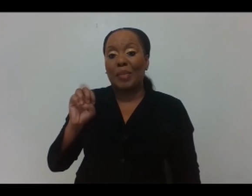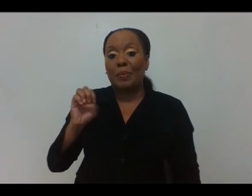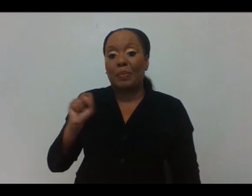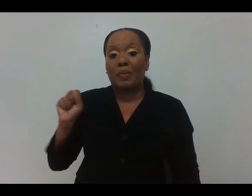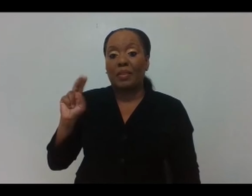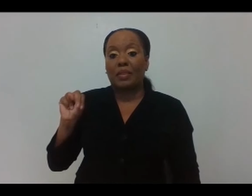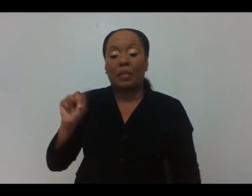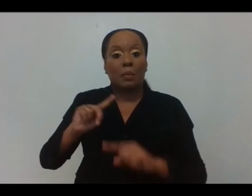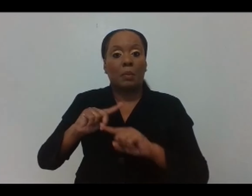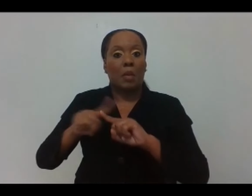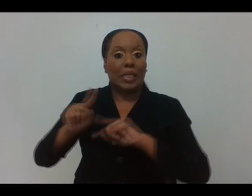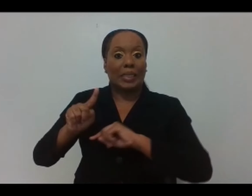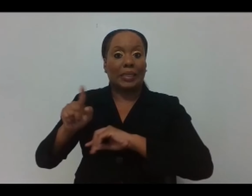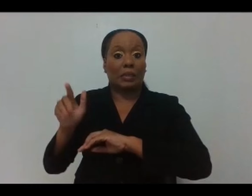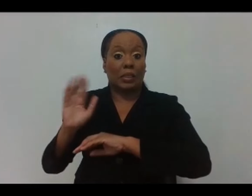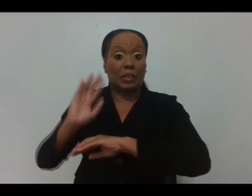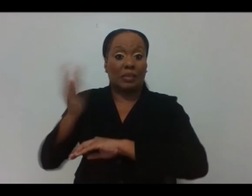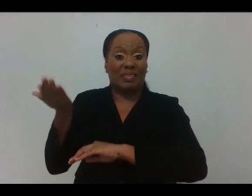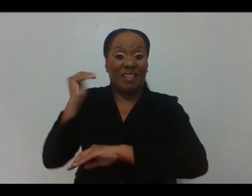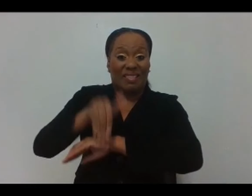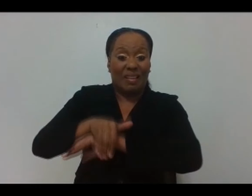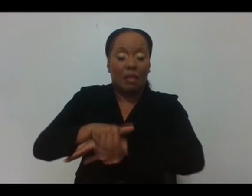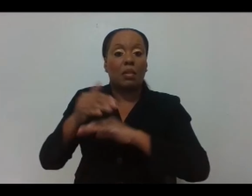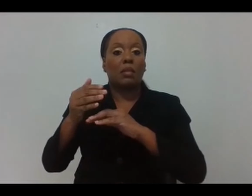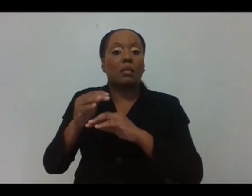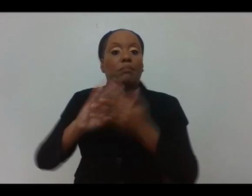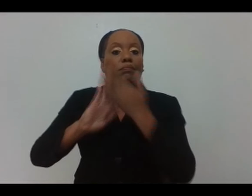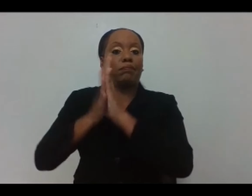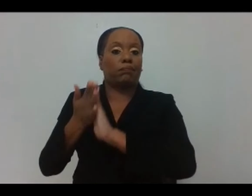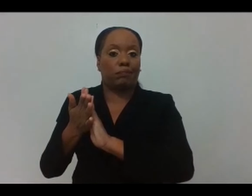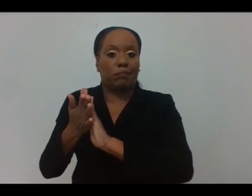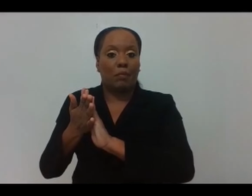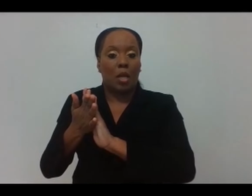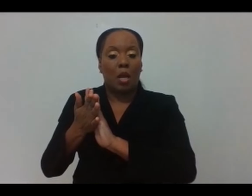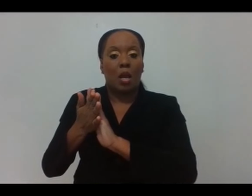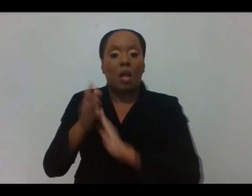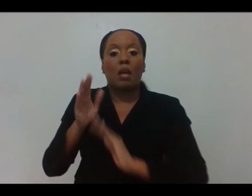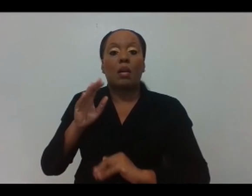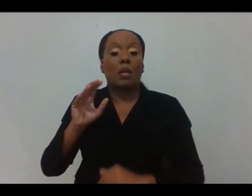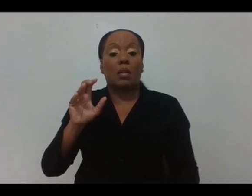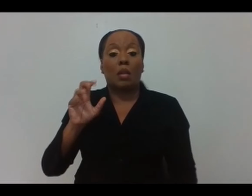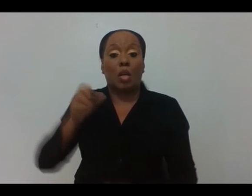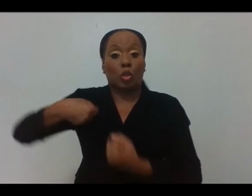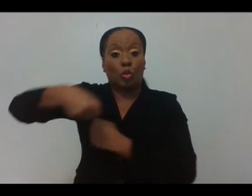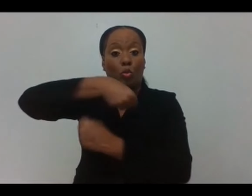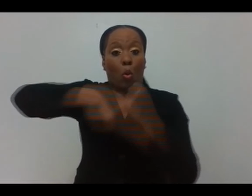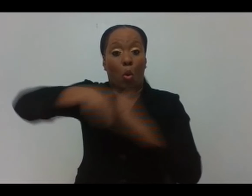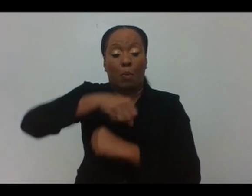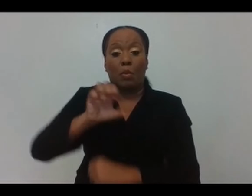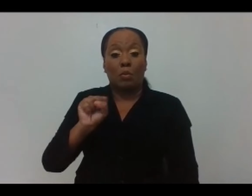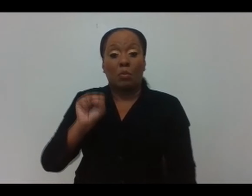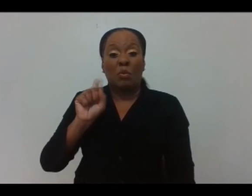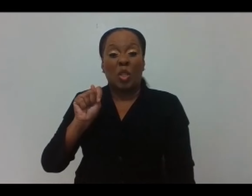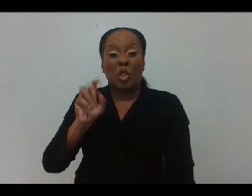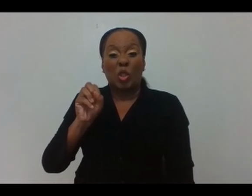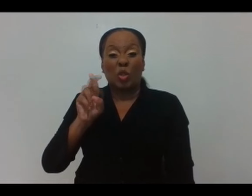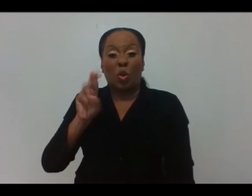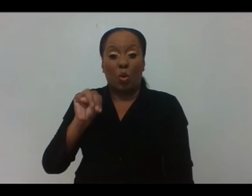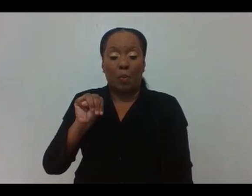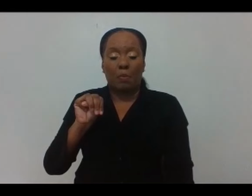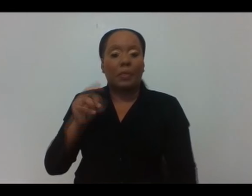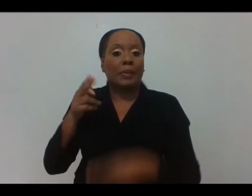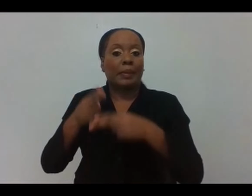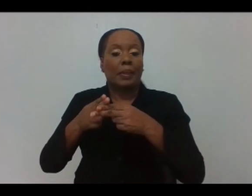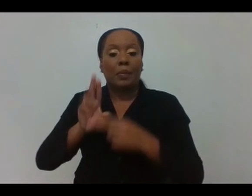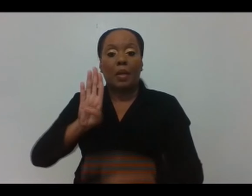a tropical storm. So it's actually Tropical Storm Beryl, which is the second named storm for this hurricane season.